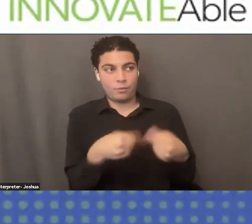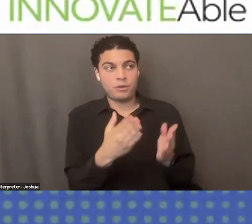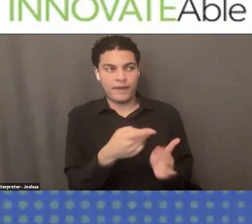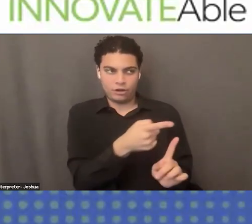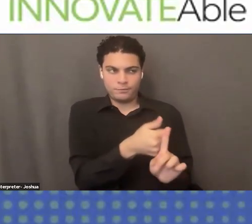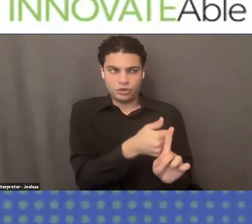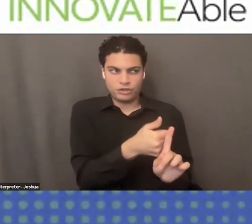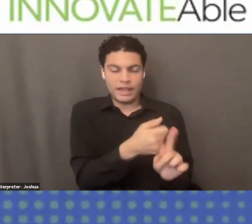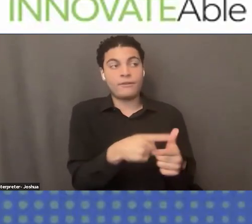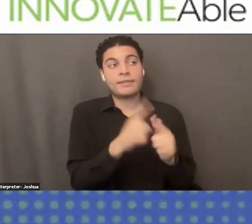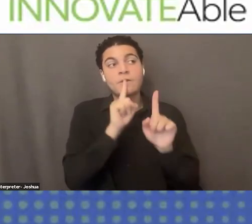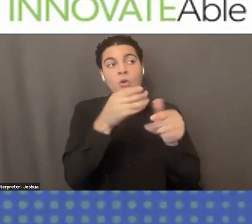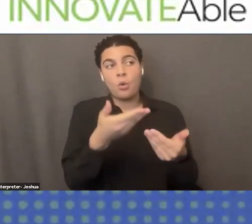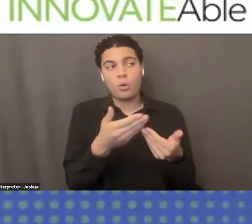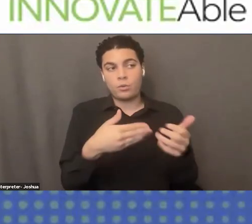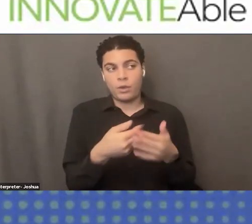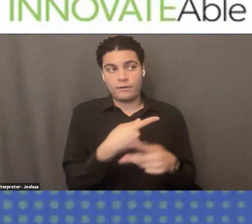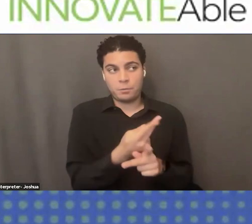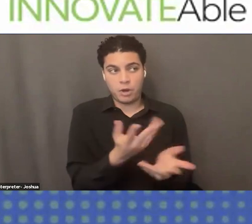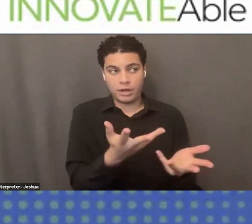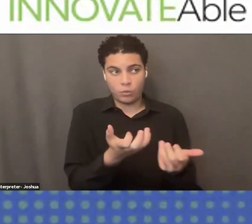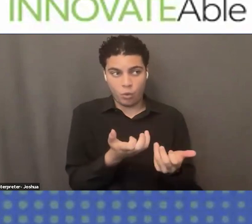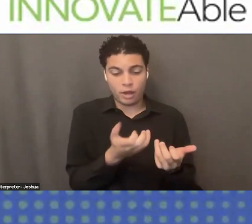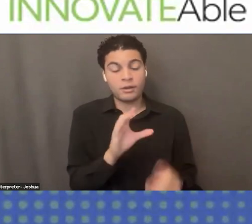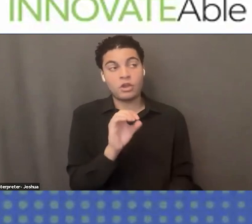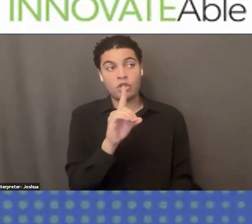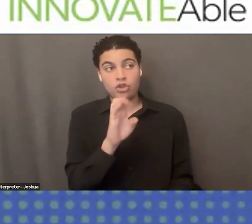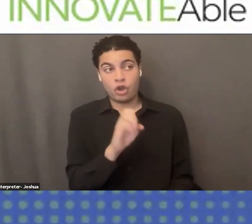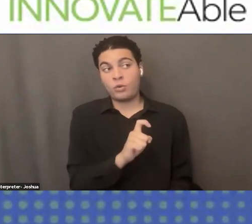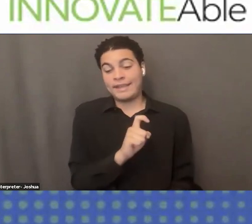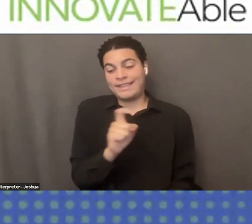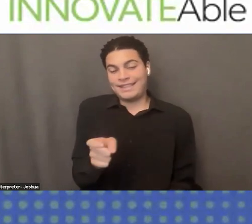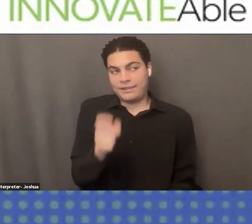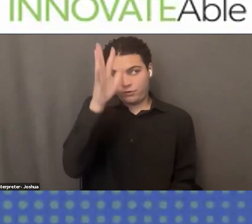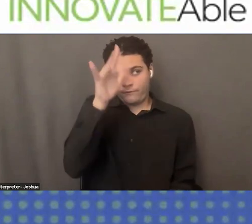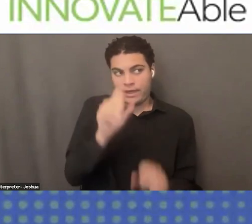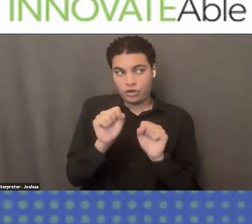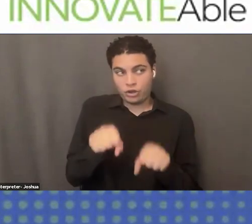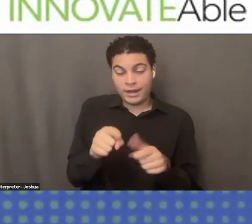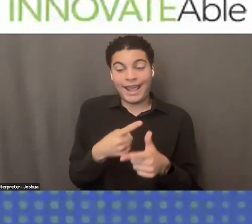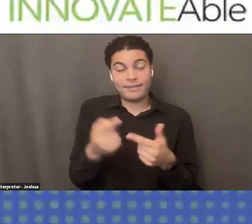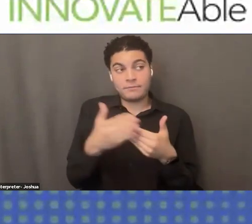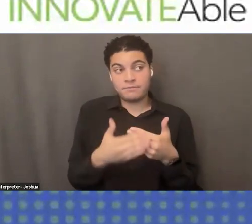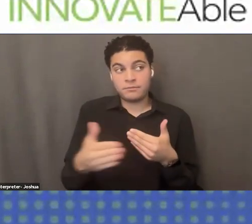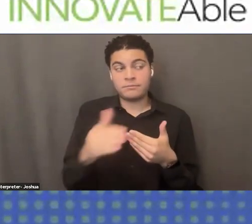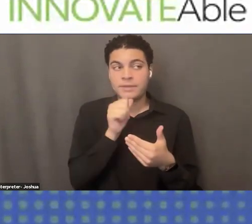you would supply him, in this case, with the codes. And then you don't need anything after that. Anybody finds him, as